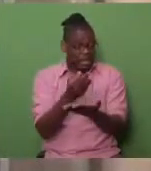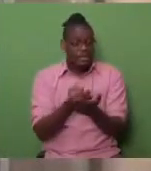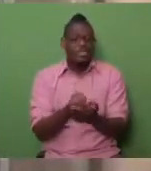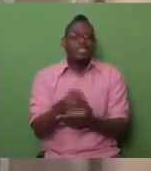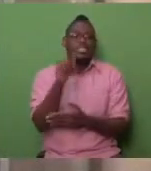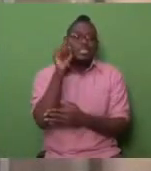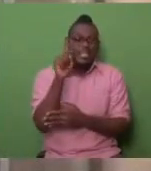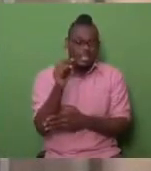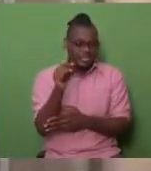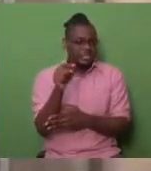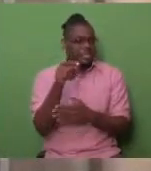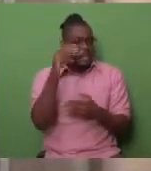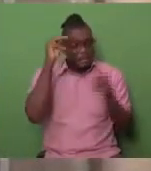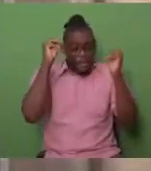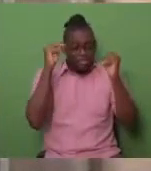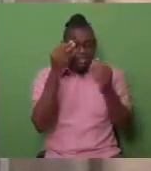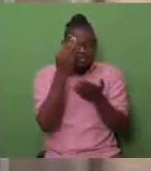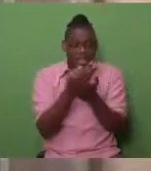or expertise.